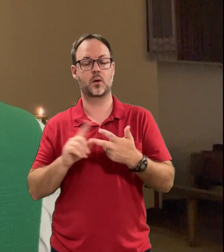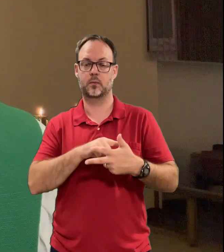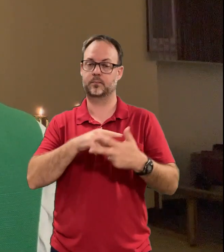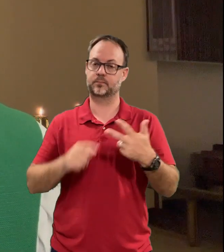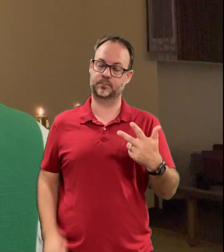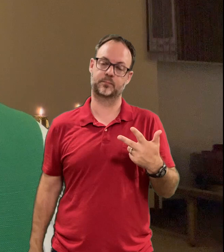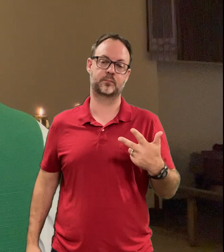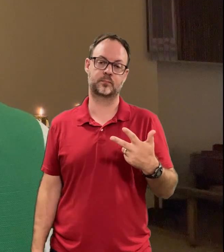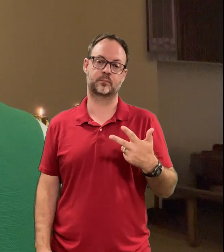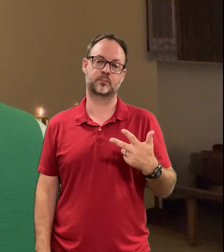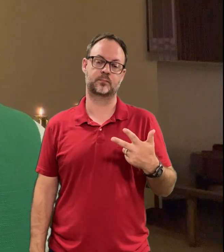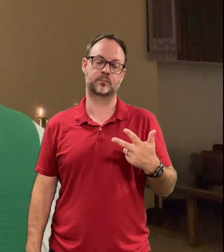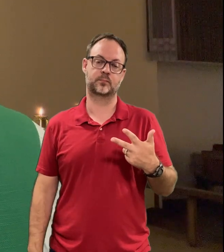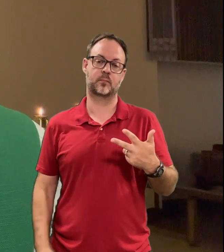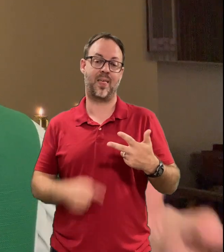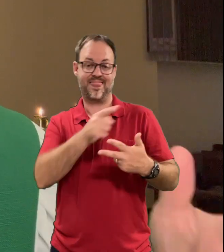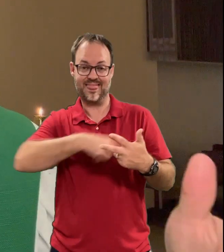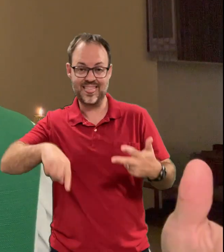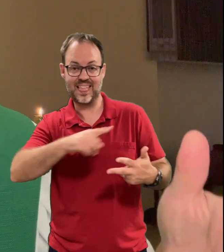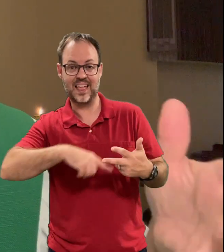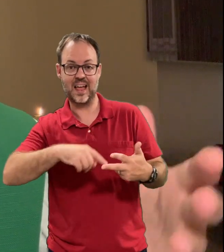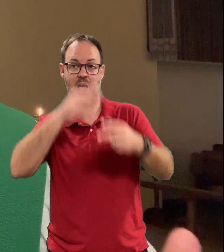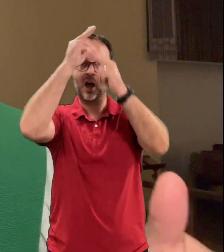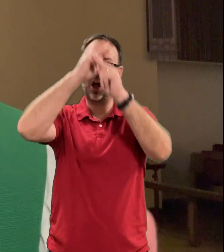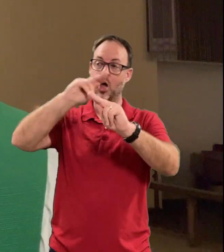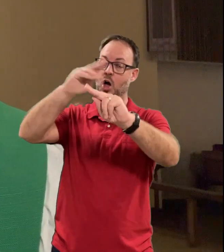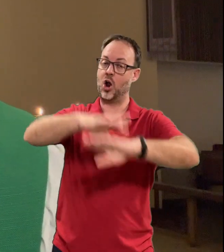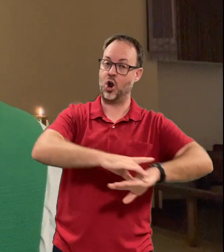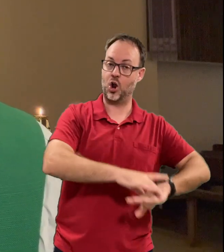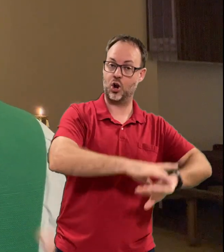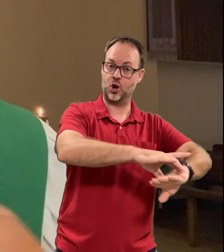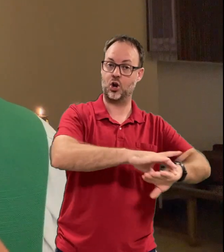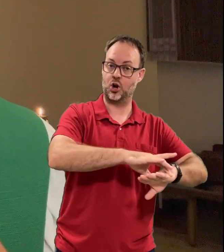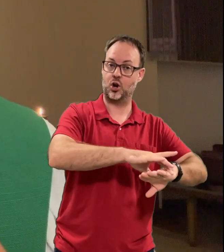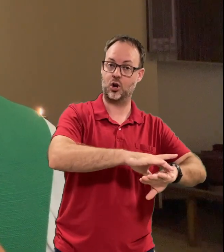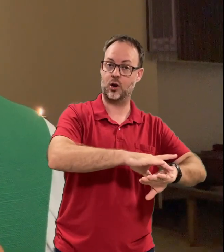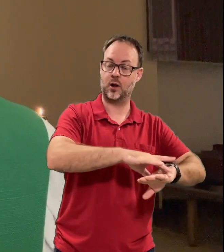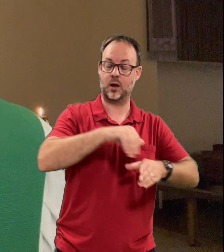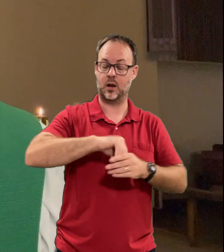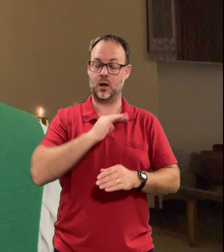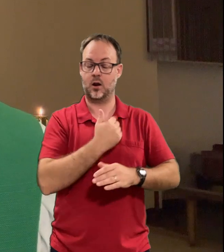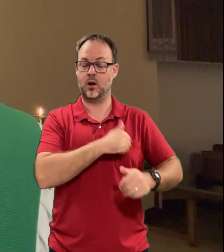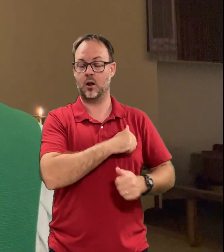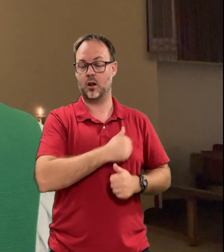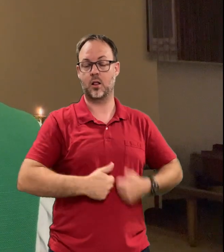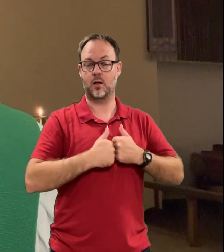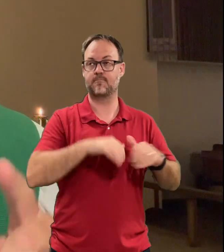will. We pray that these things are honored on earth and in our